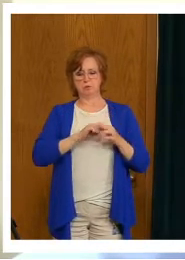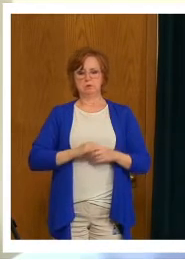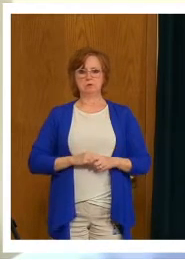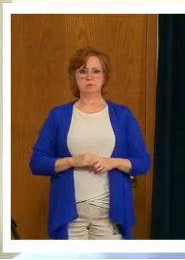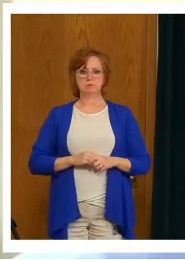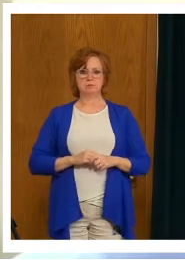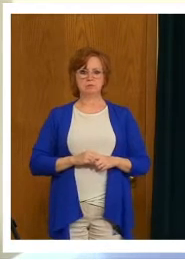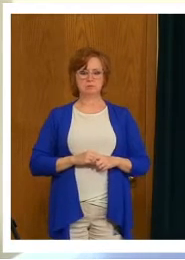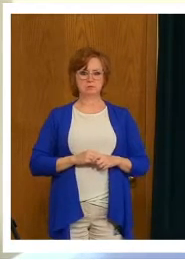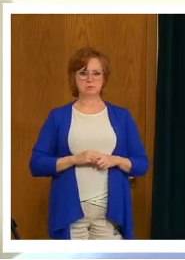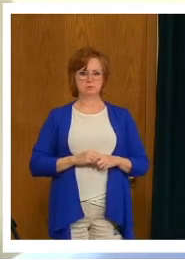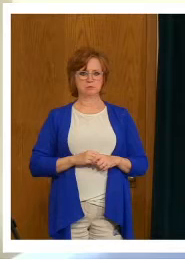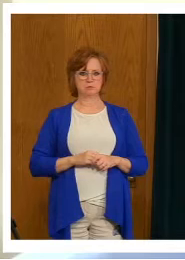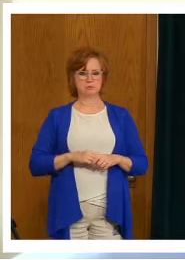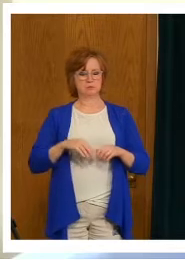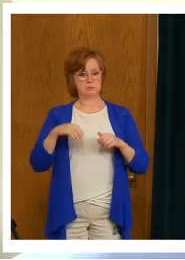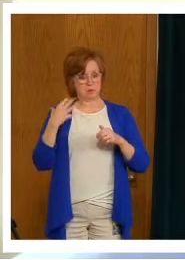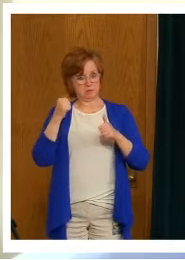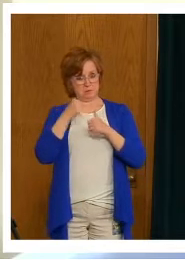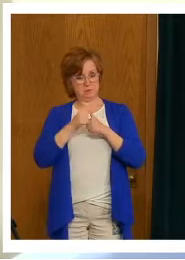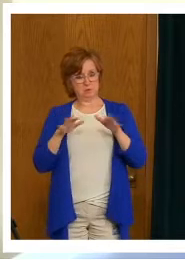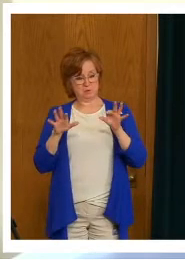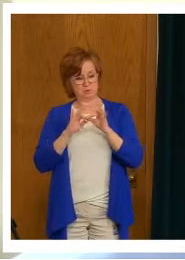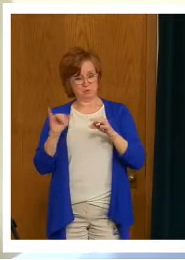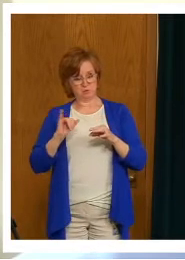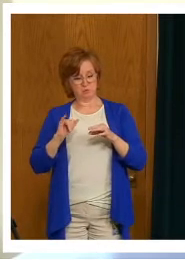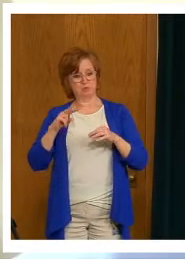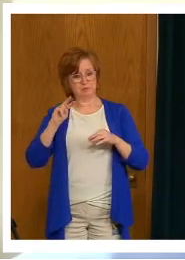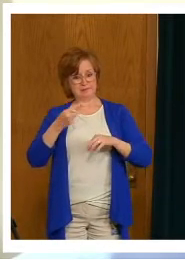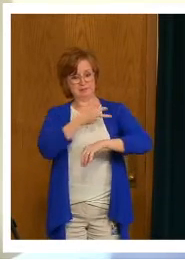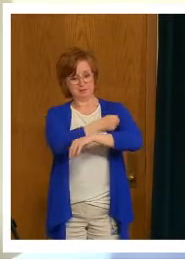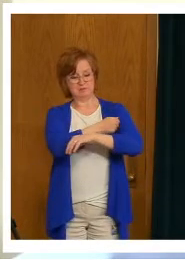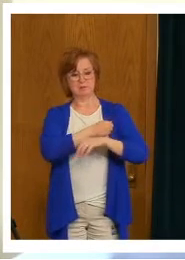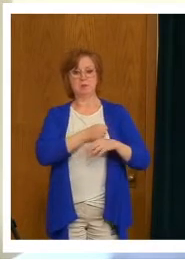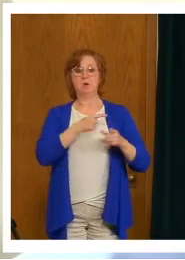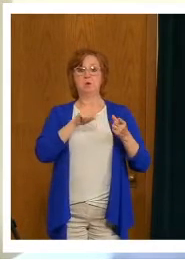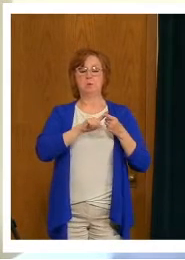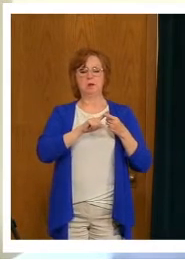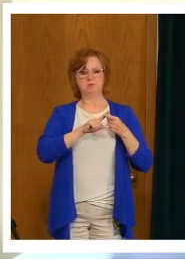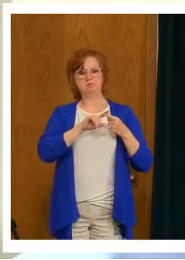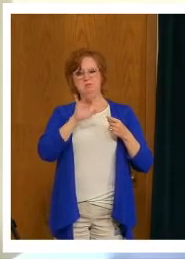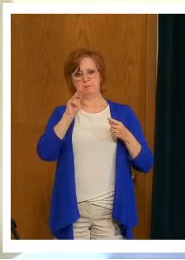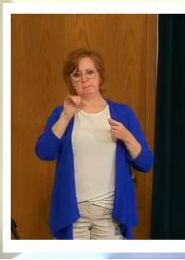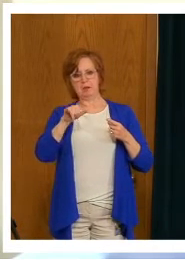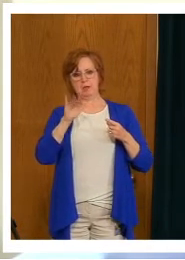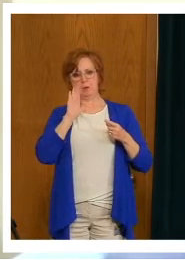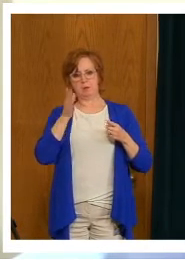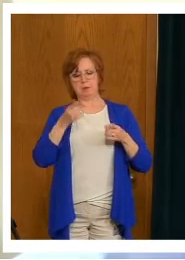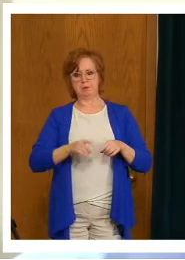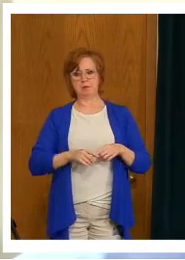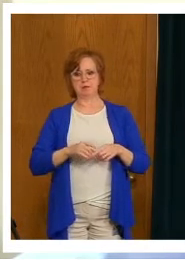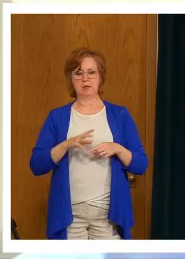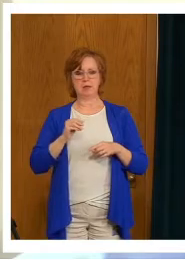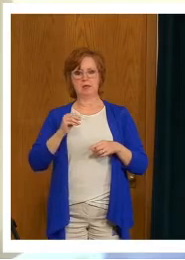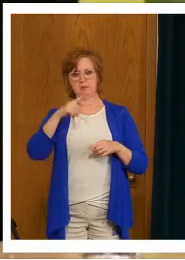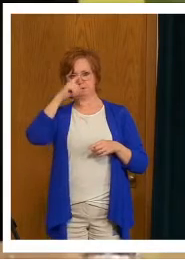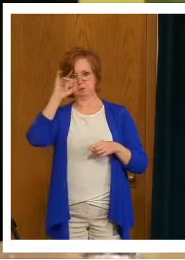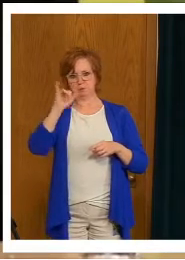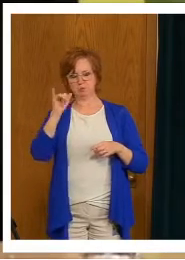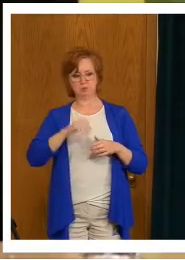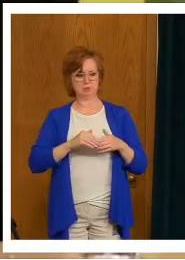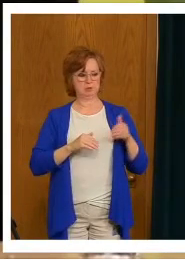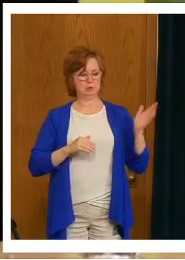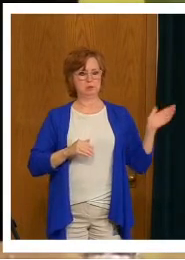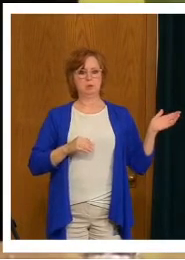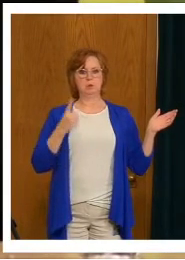course, remember to get your second doses starting in May, but over June and July. Thank you. There's one other segment there that would actually